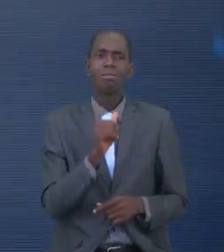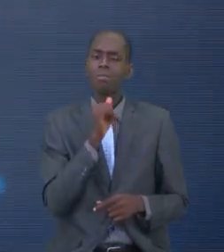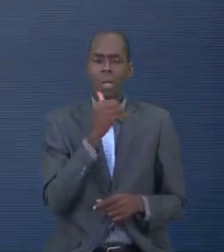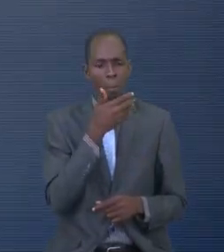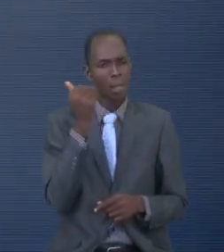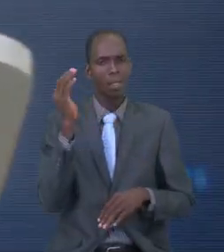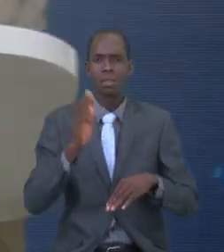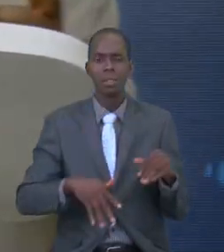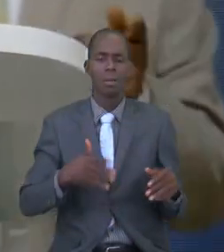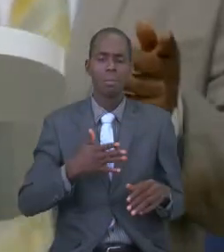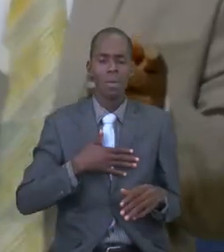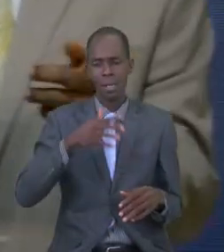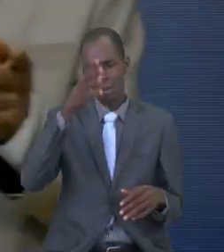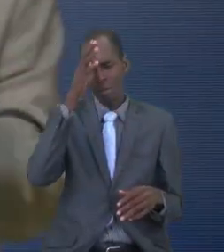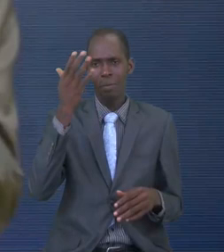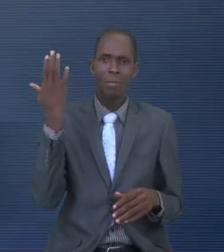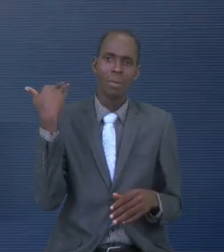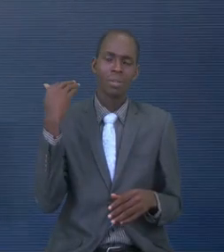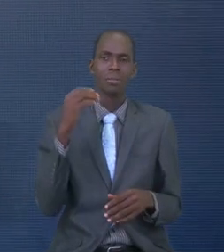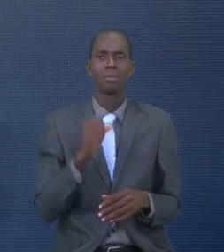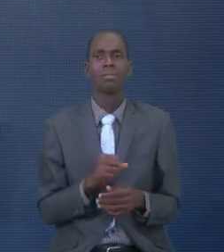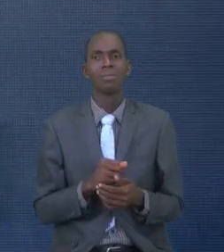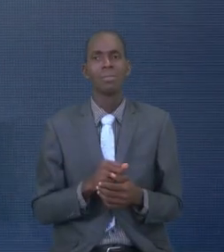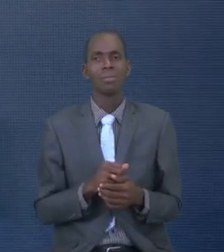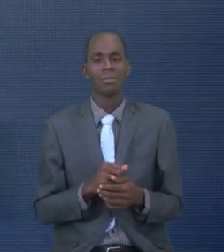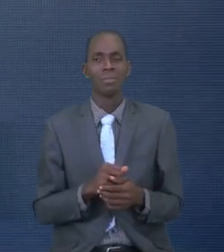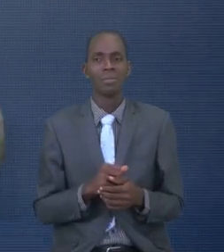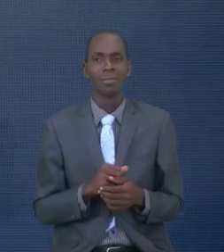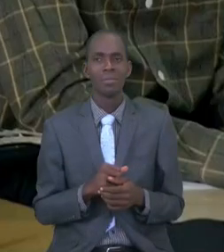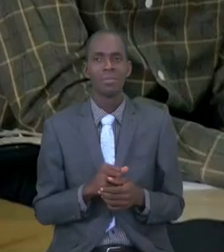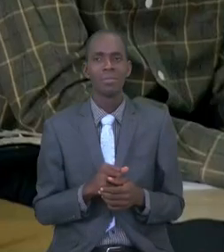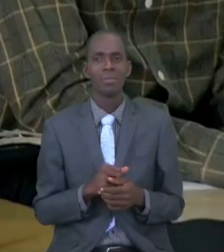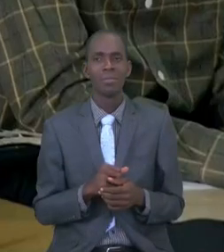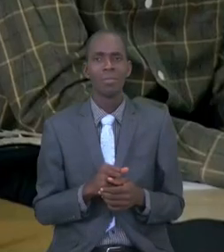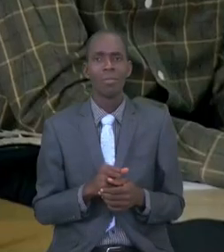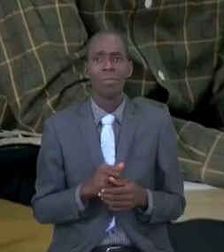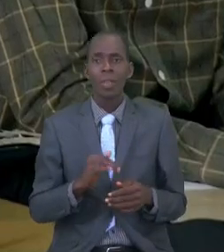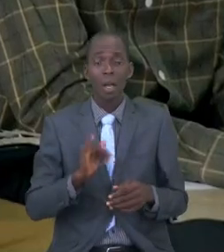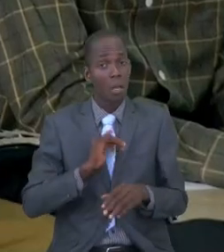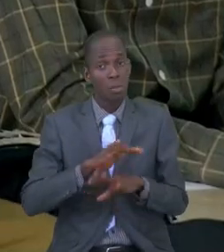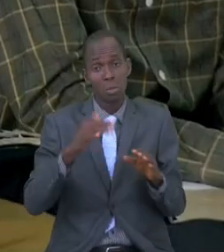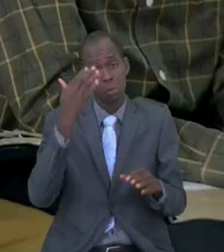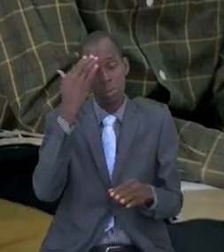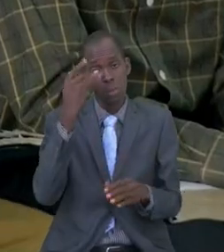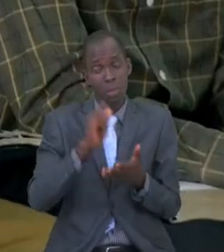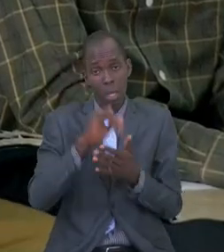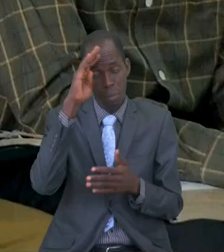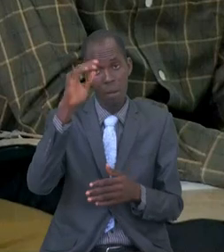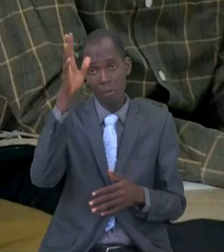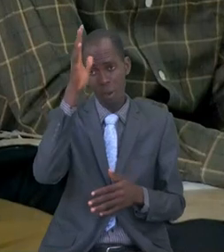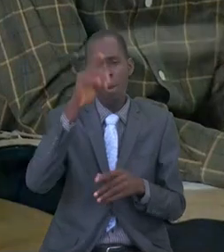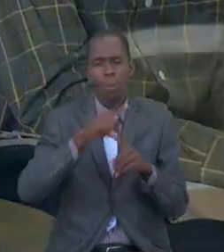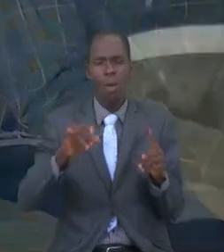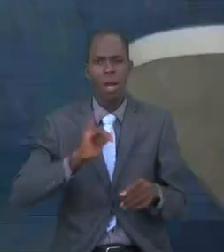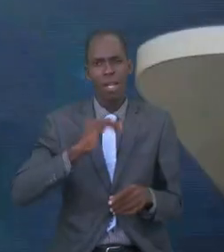better than my fathers. I don't know his father, but I know